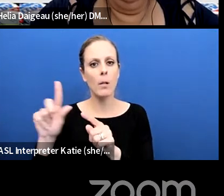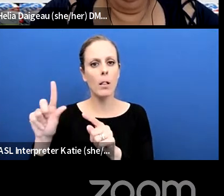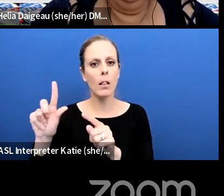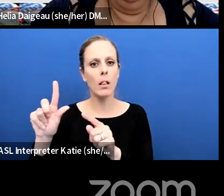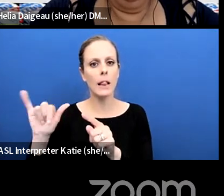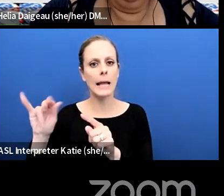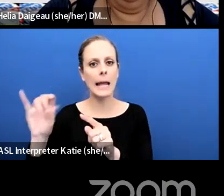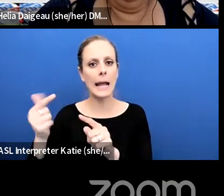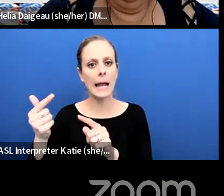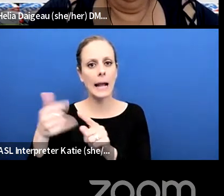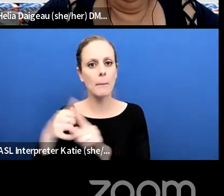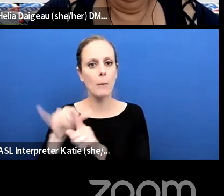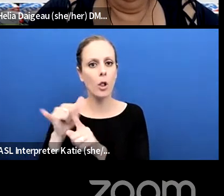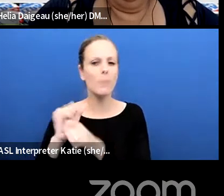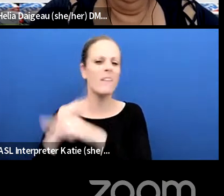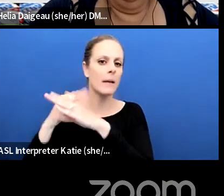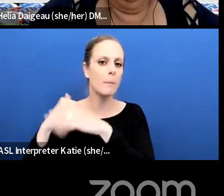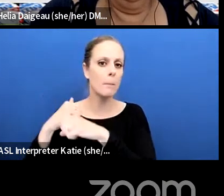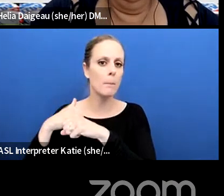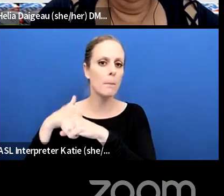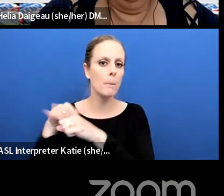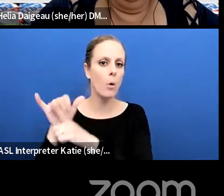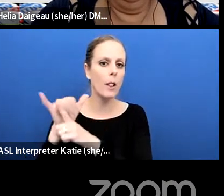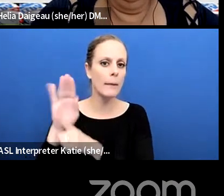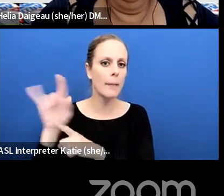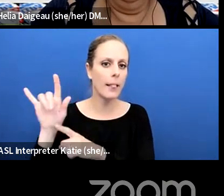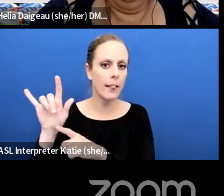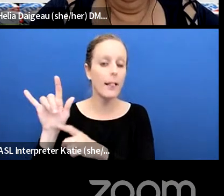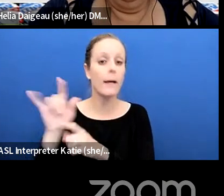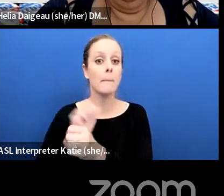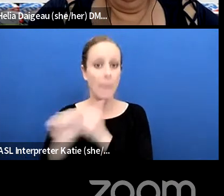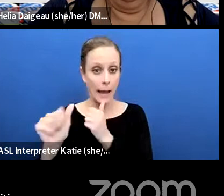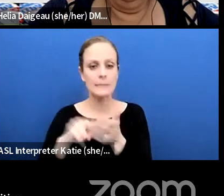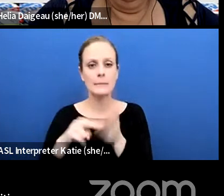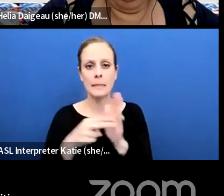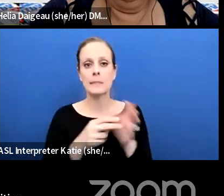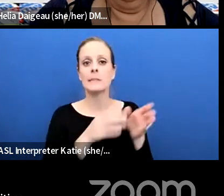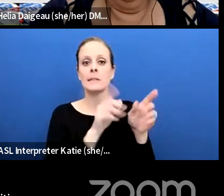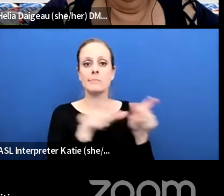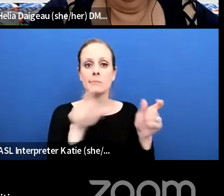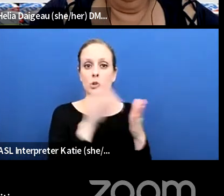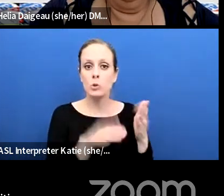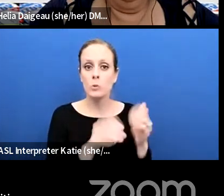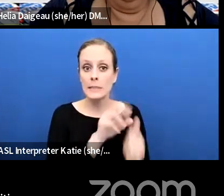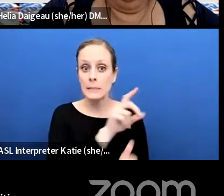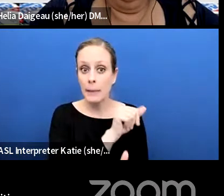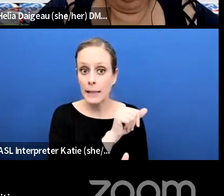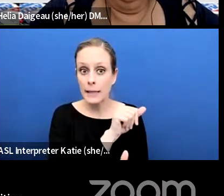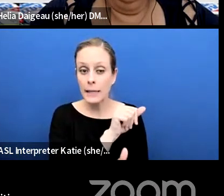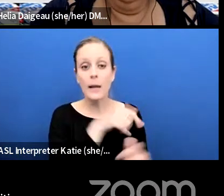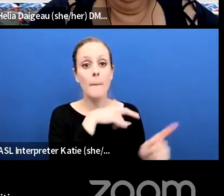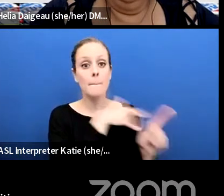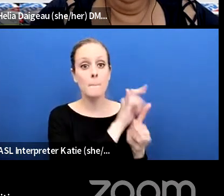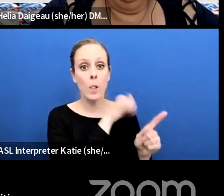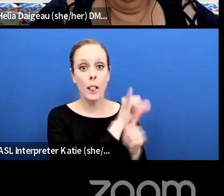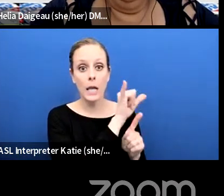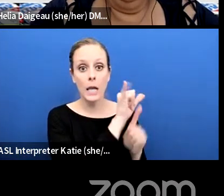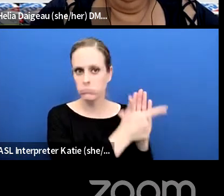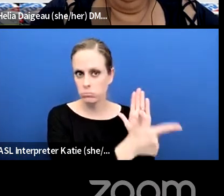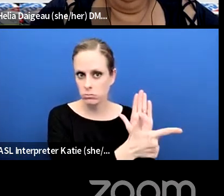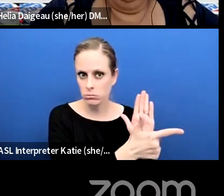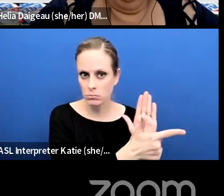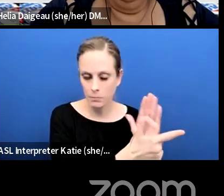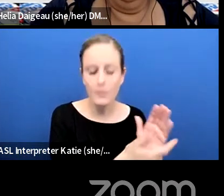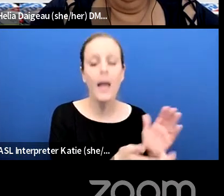with disabilities. And then when she came out in support of the